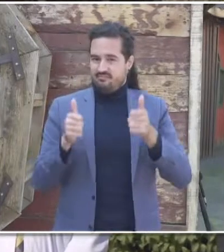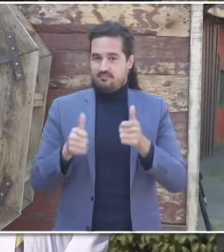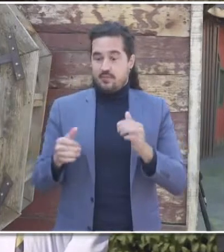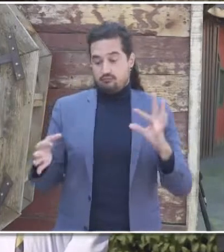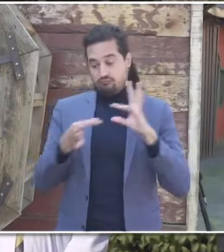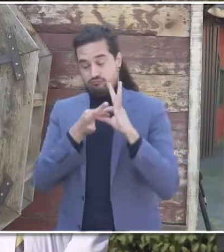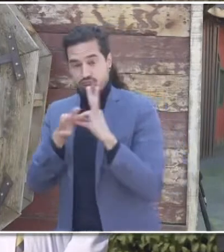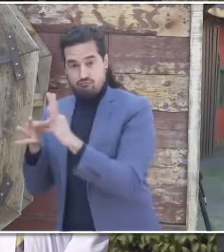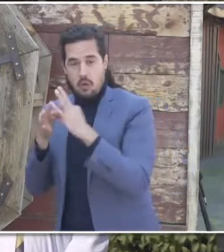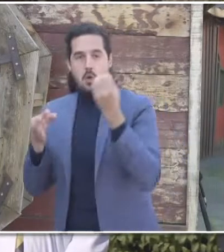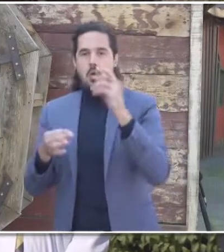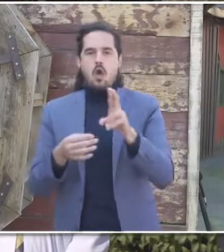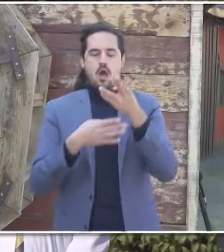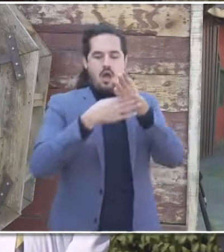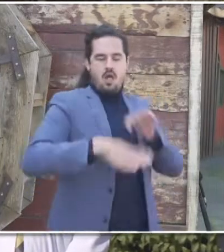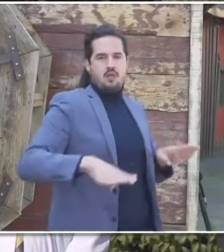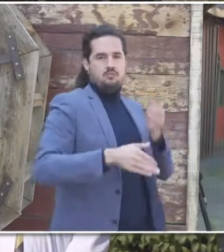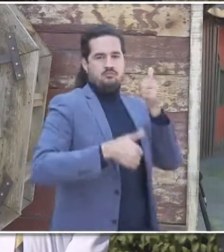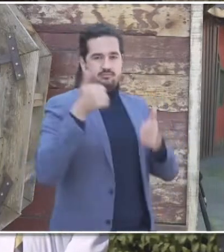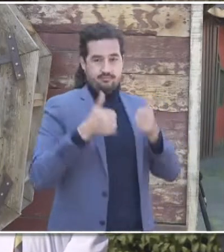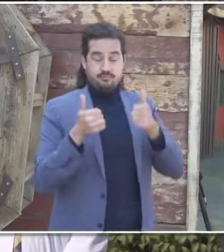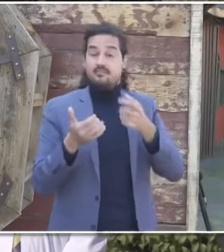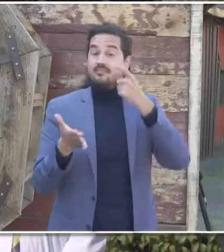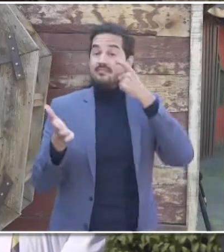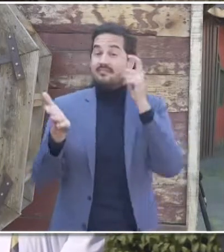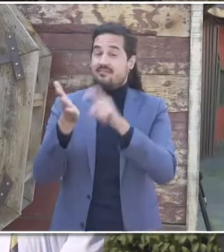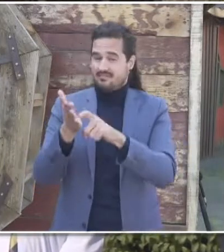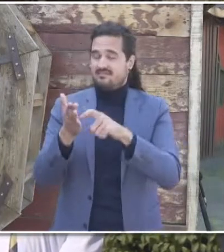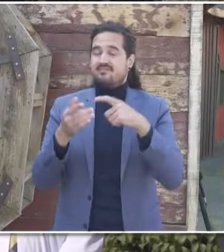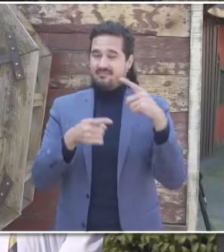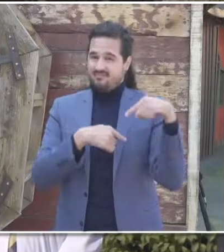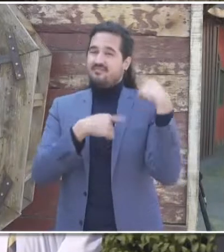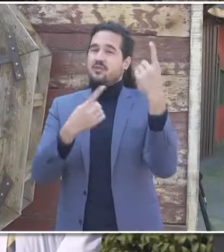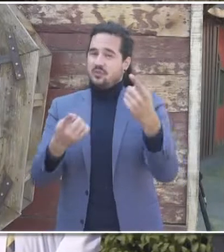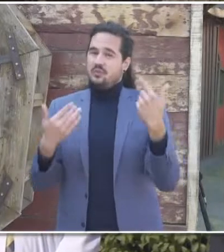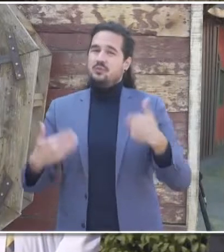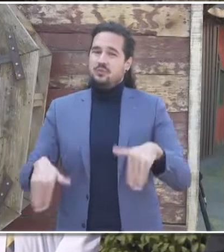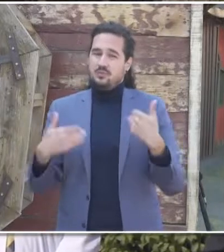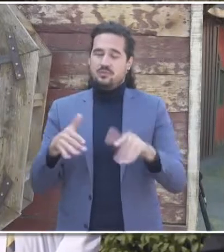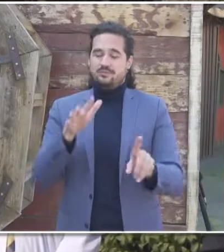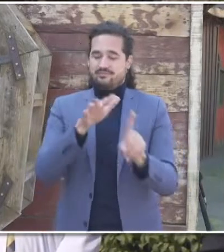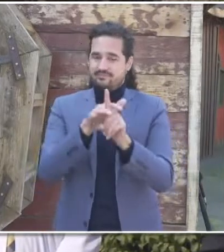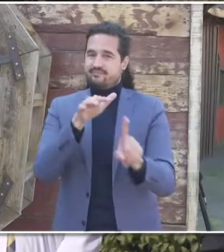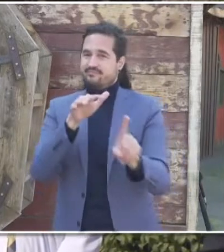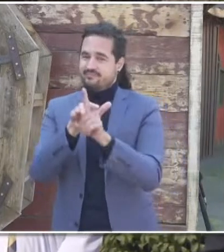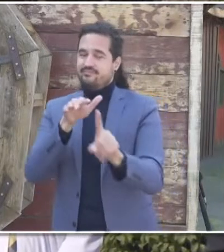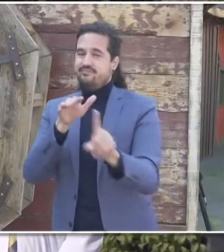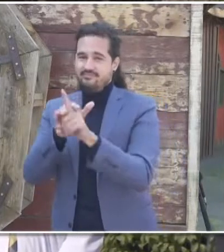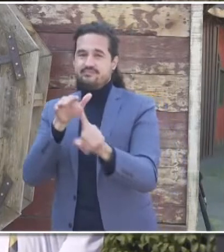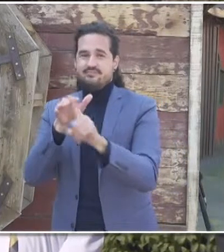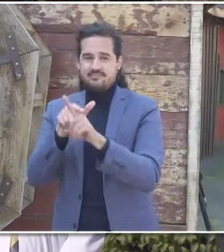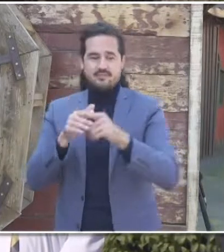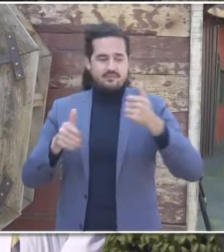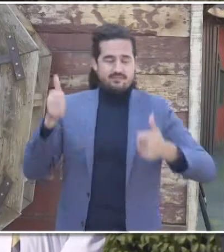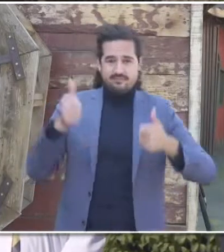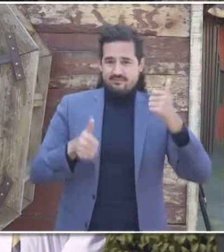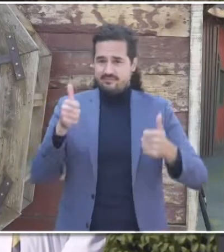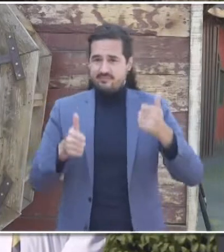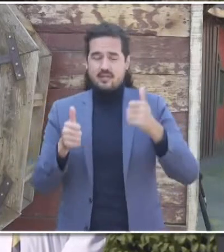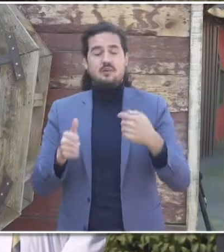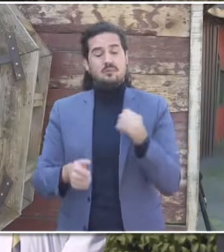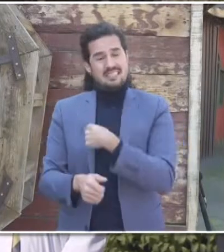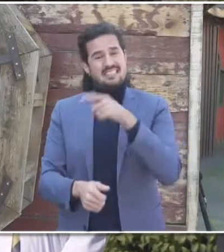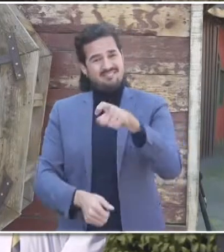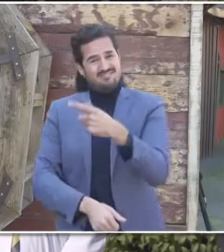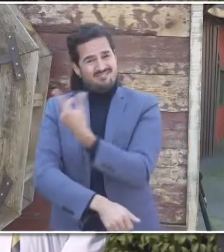the distribution of vaccines. And so, yes, we need vaccines, but we also need to stand together as Americans and support each